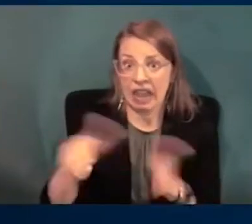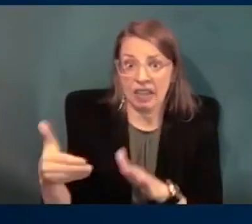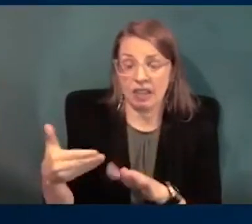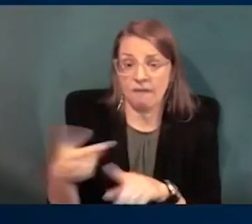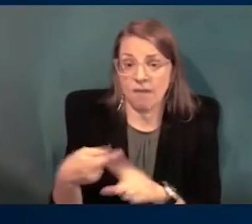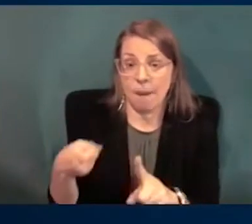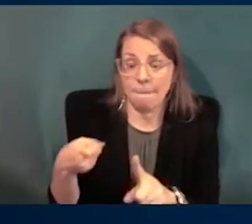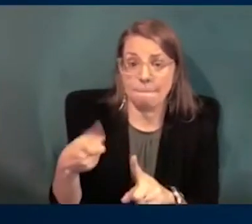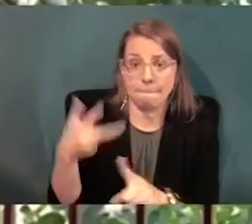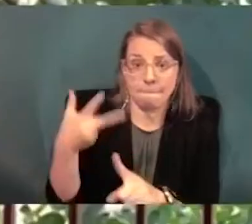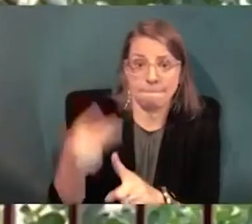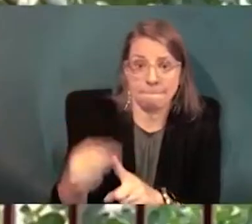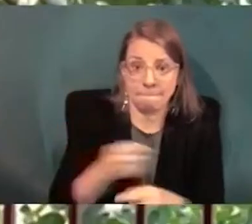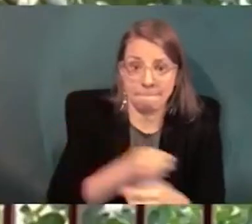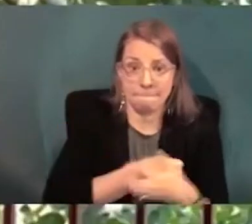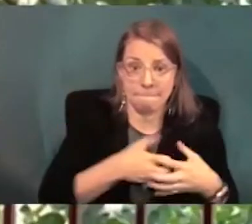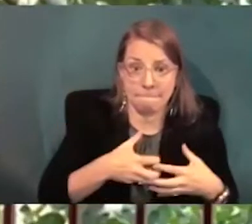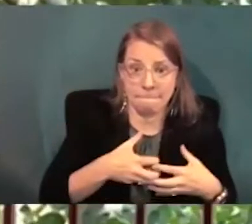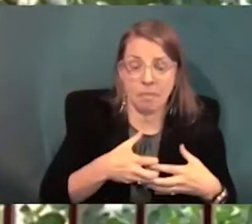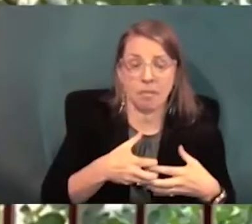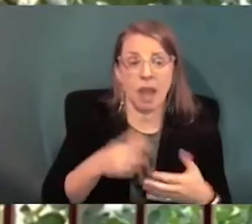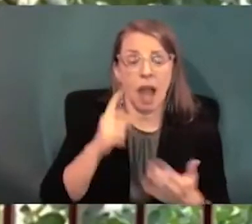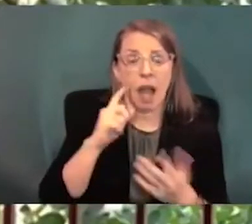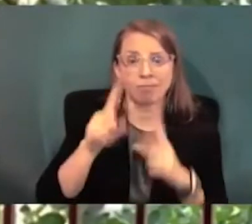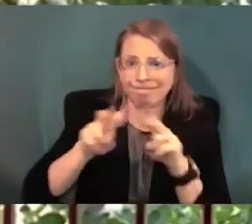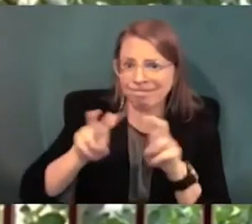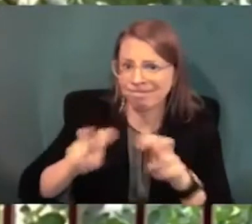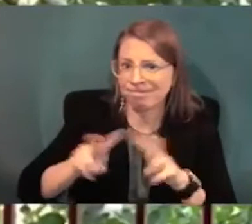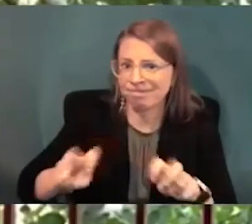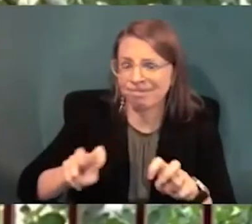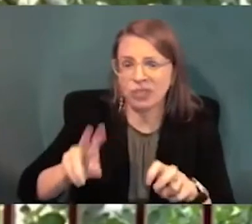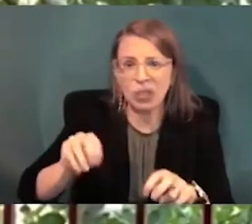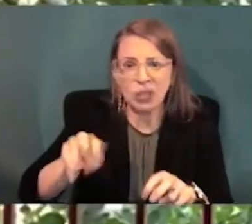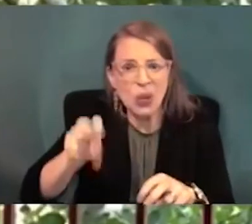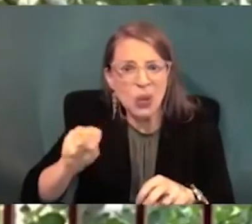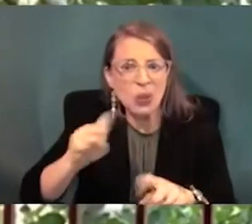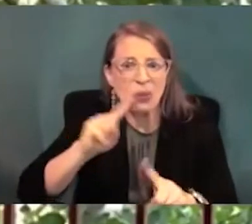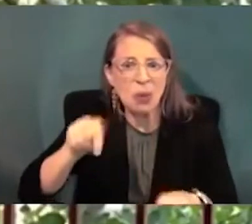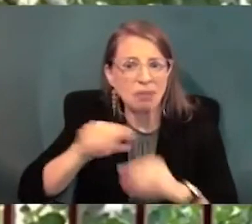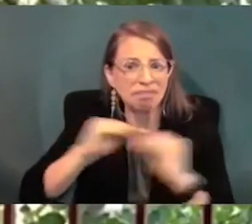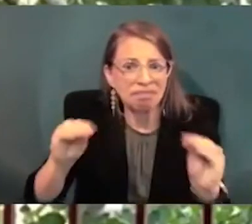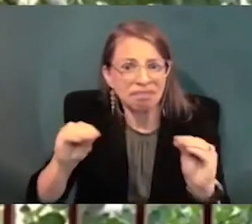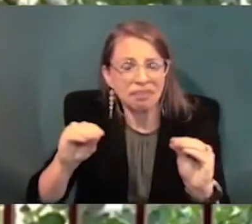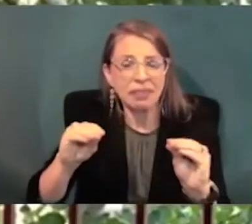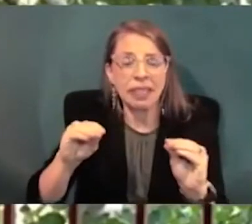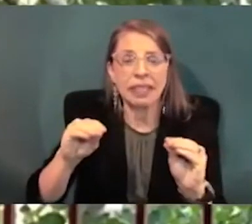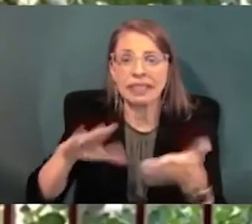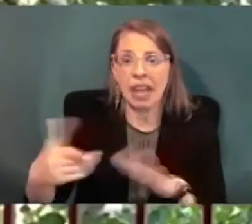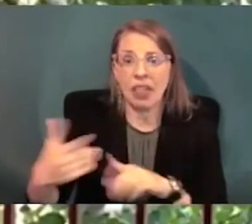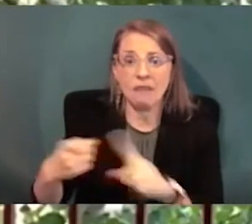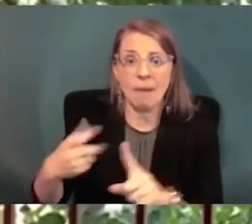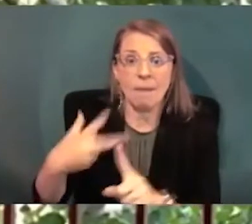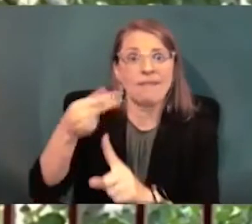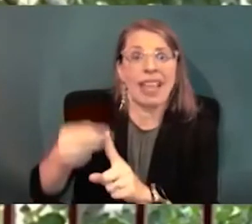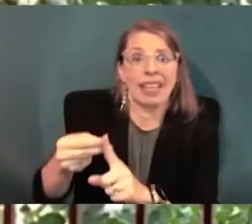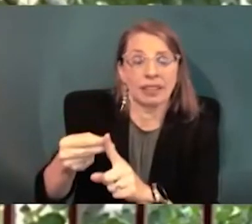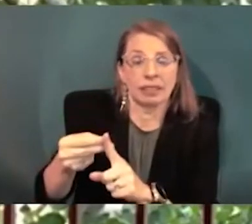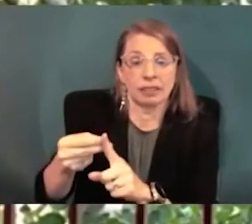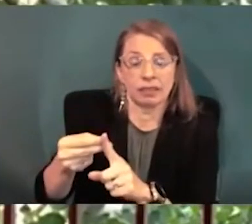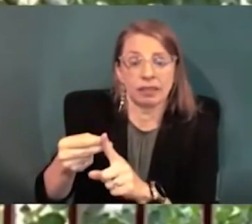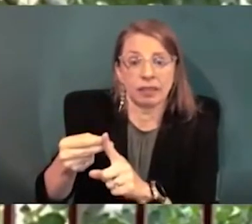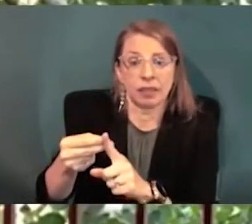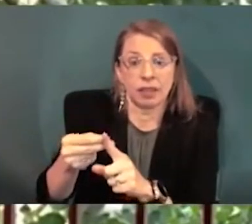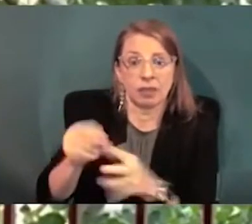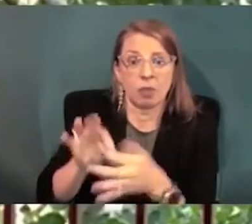I've looked for that in the news, in the media reports. I haven't seen any reports of death from the vaccine associated